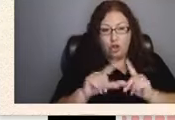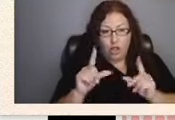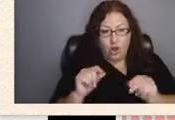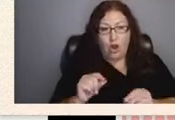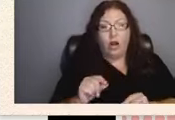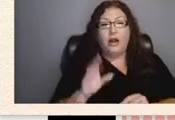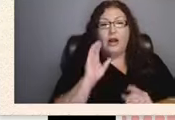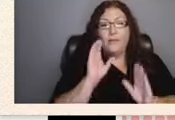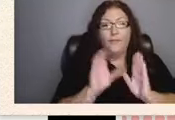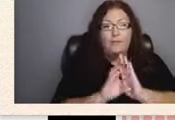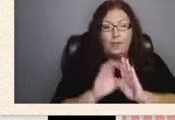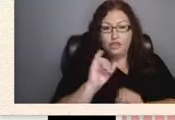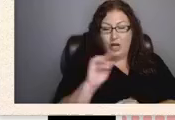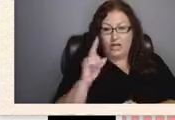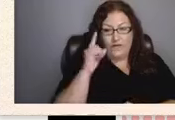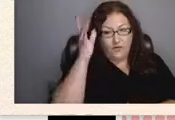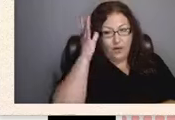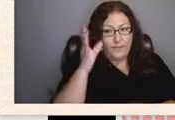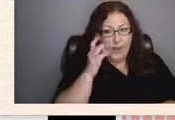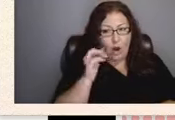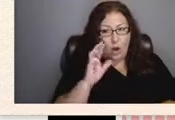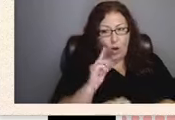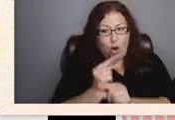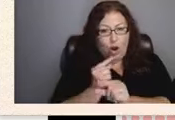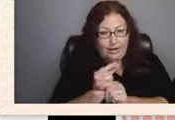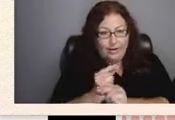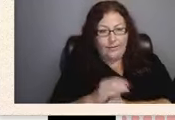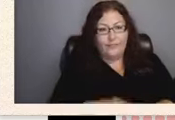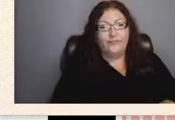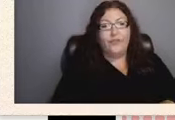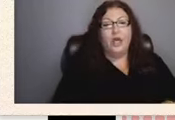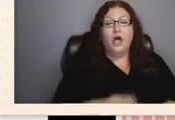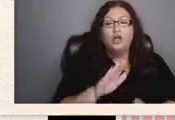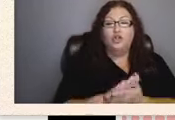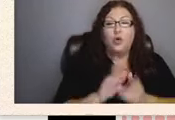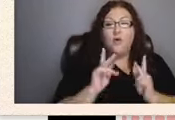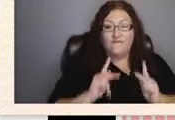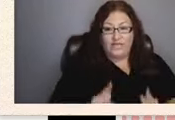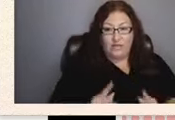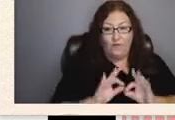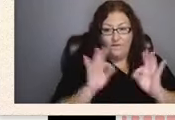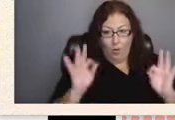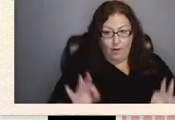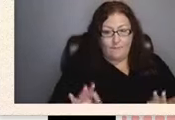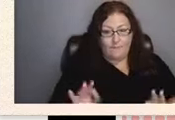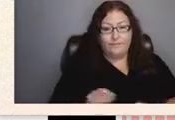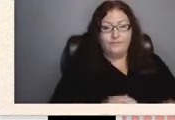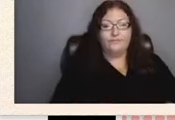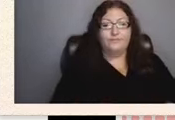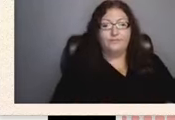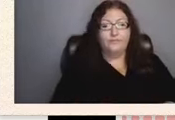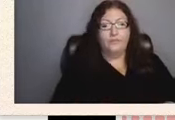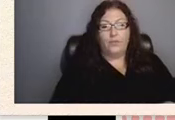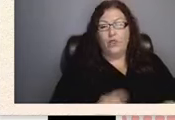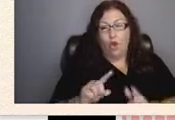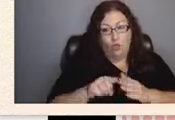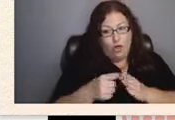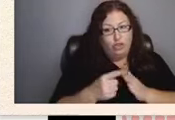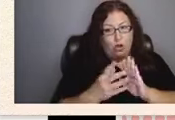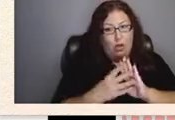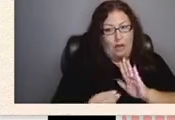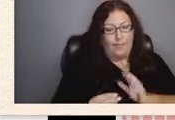available, photo ID for the parent or guardian, school physical form, the original copy,